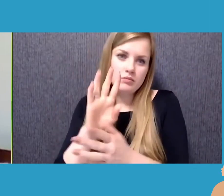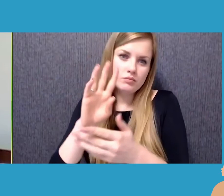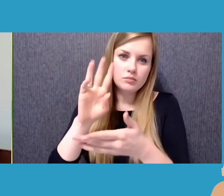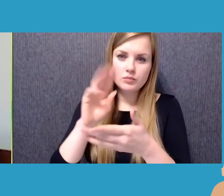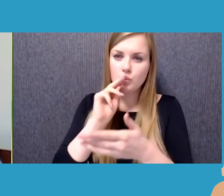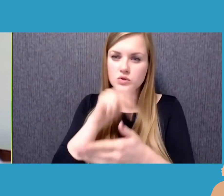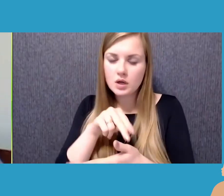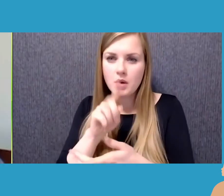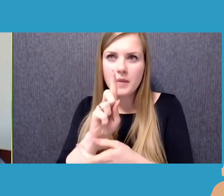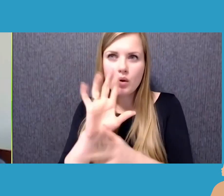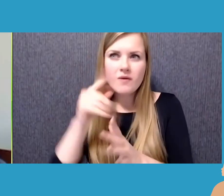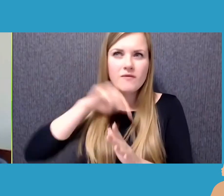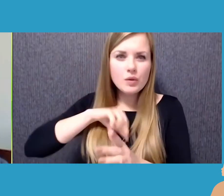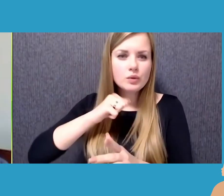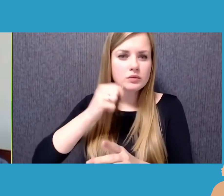In other words,